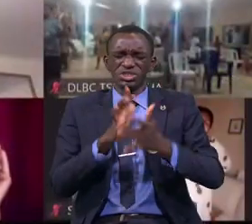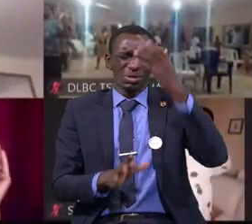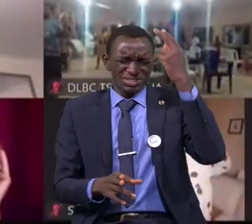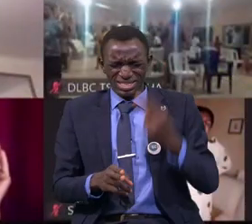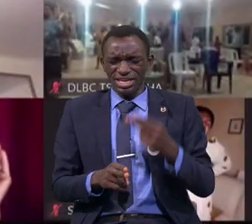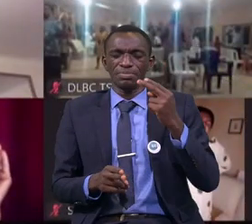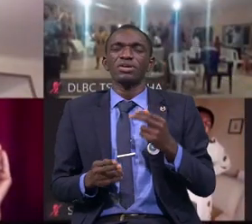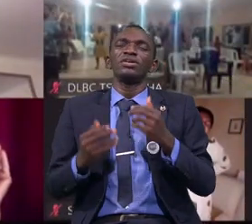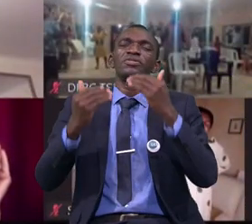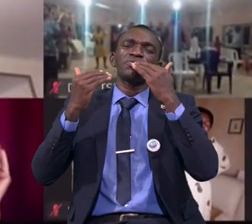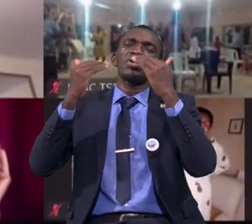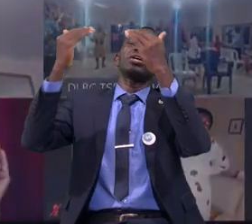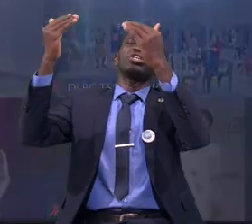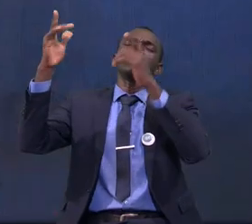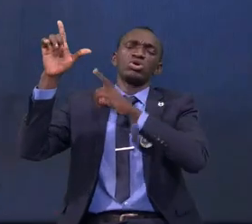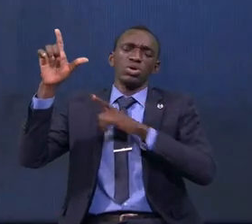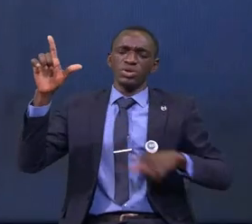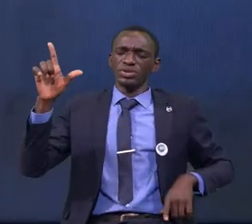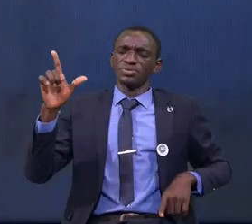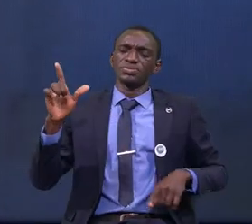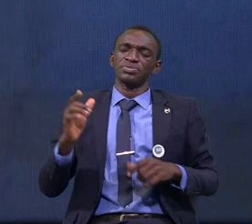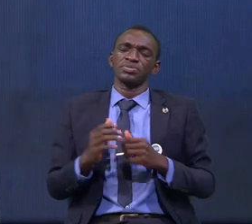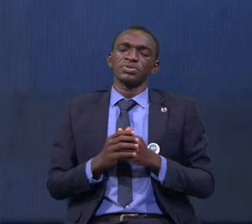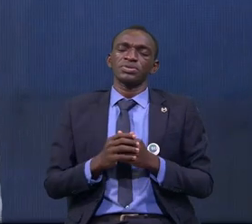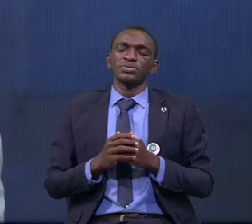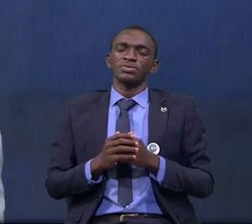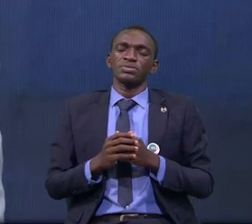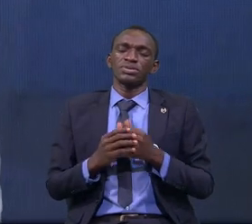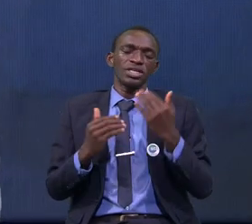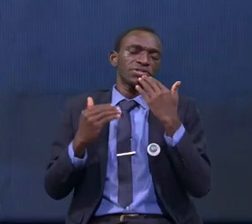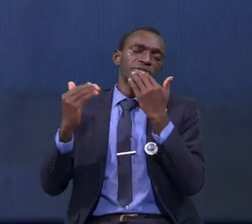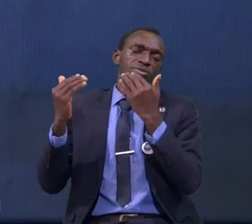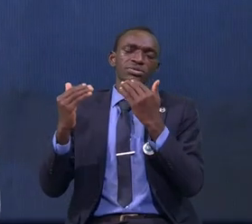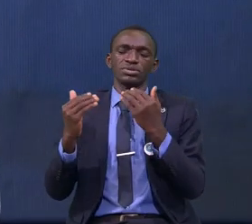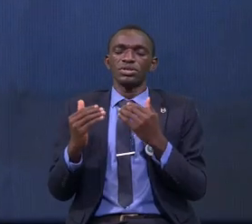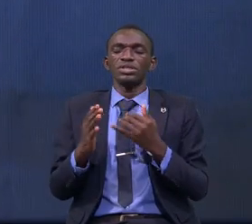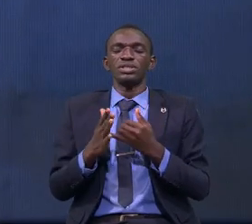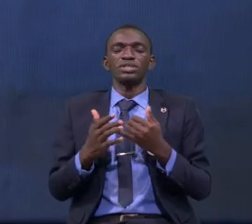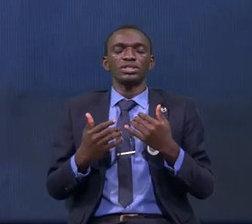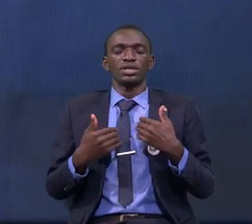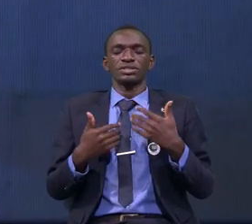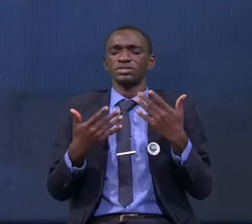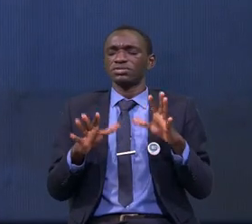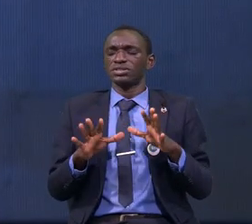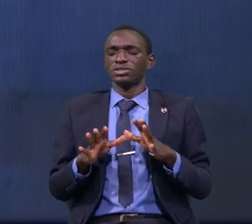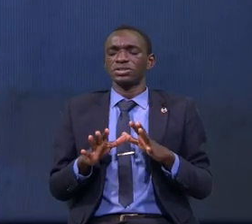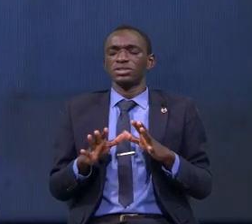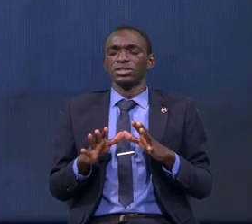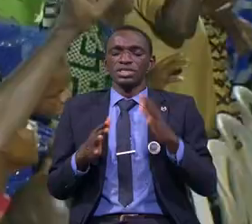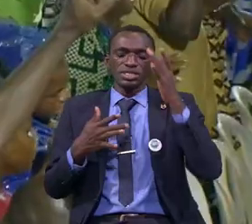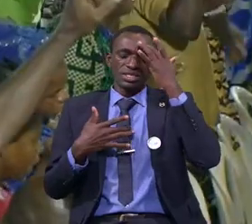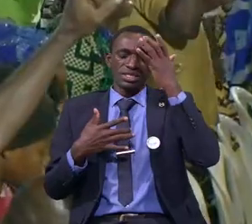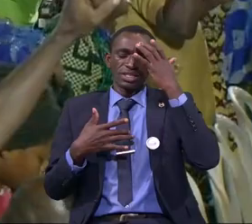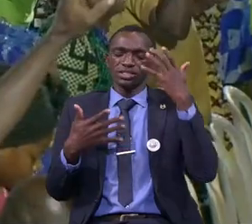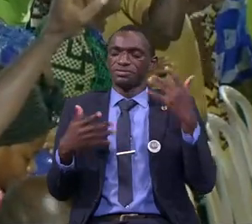Thank you, Lord. It is finished. Pain finished. Sickness